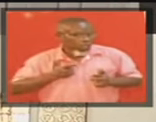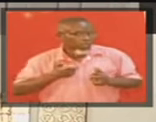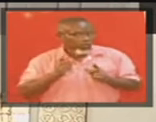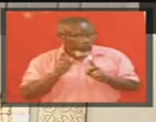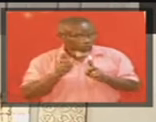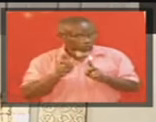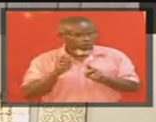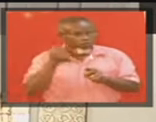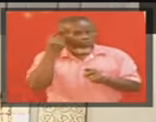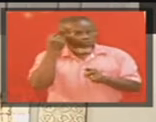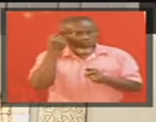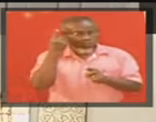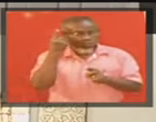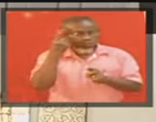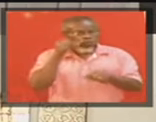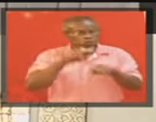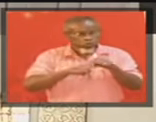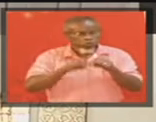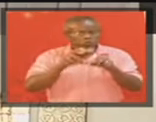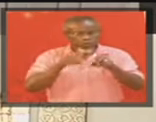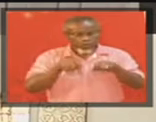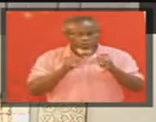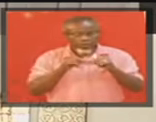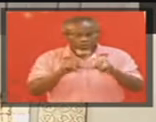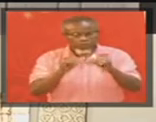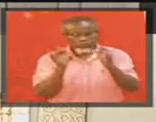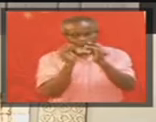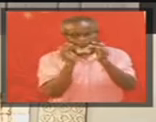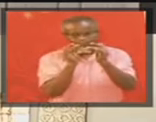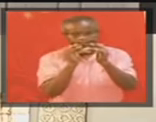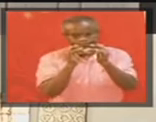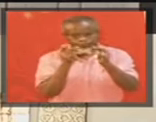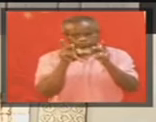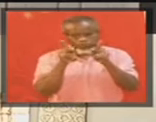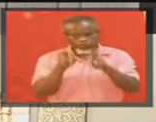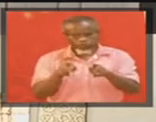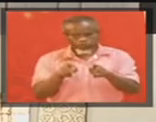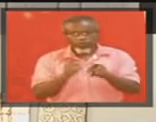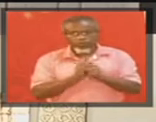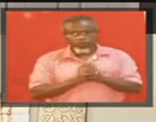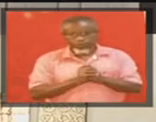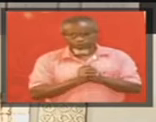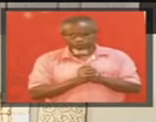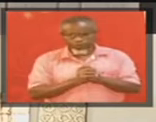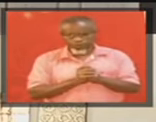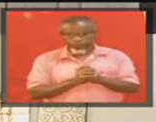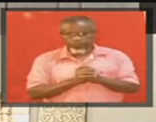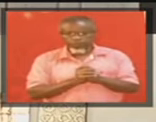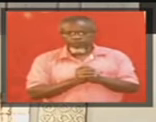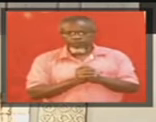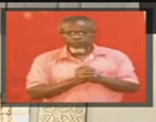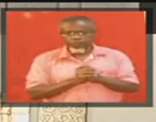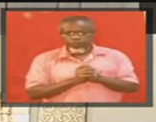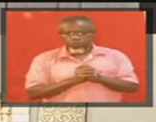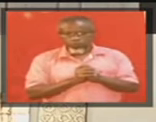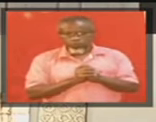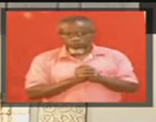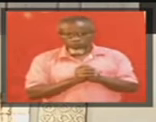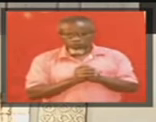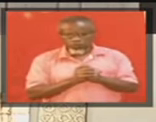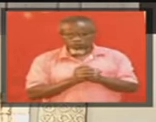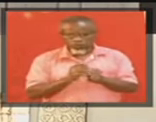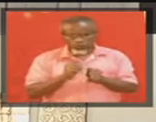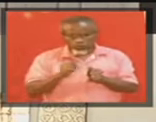minutes on average. Sometimes it can take more depending on who you're talking to and on what is required. But that